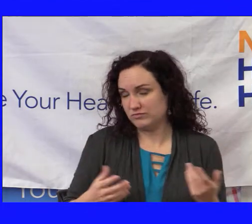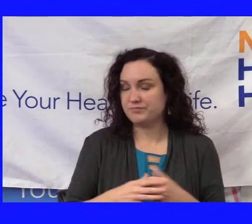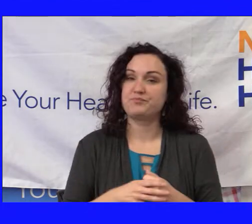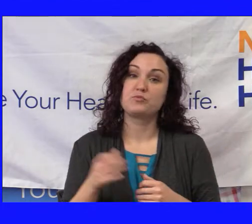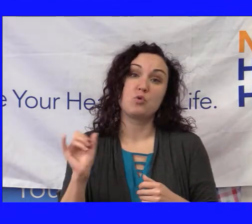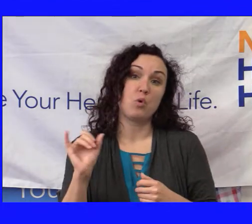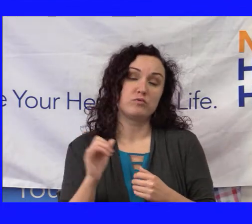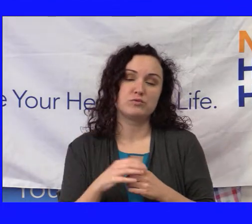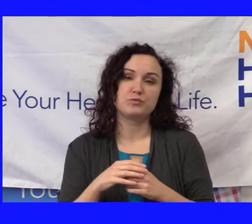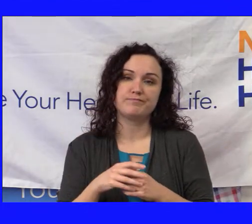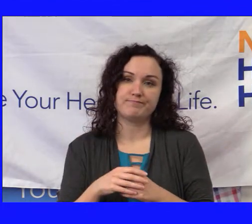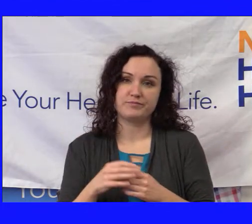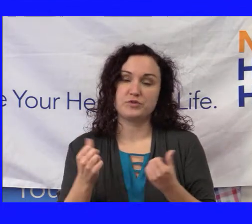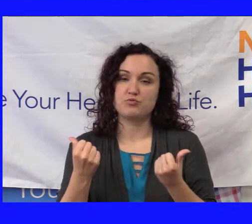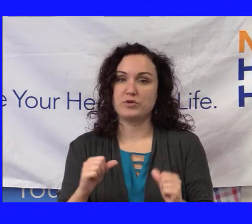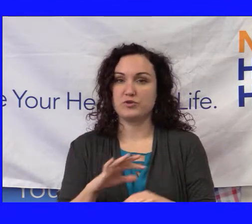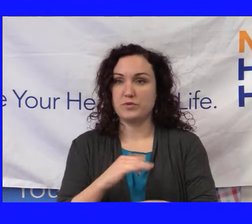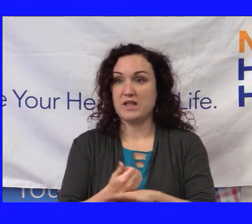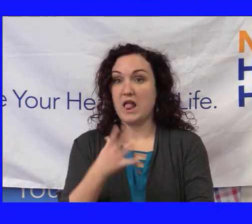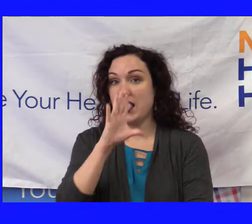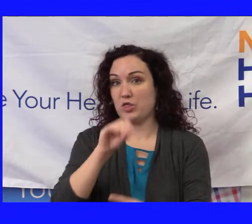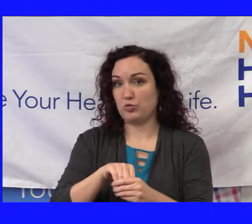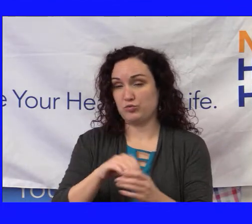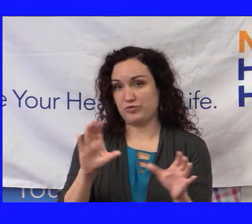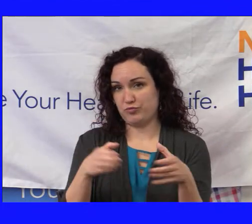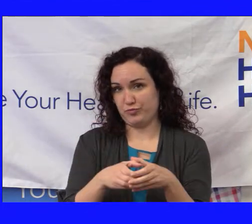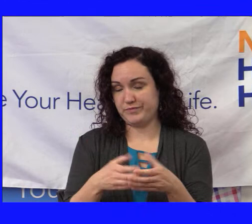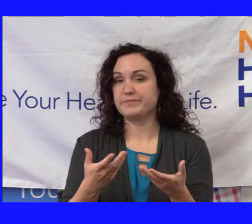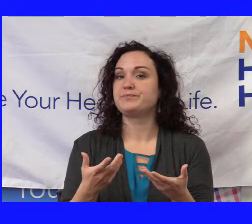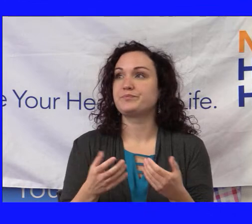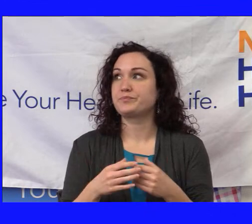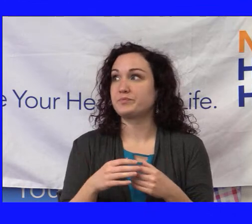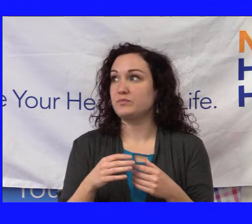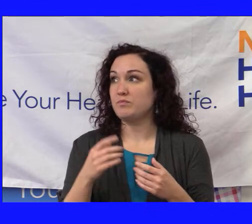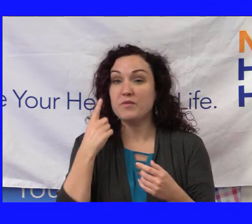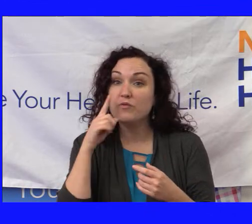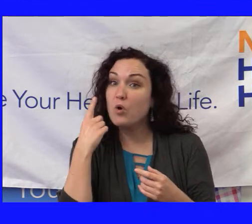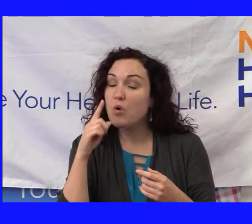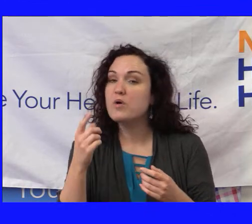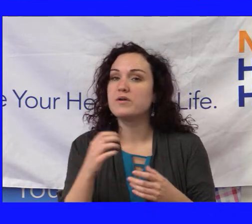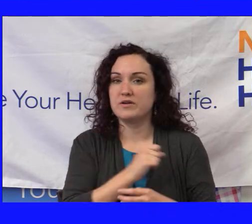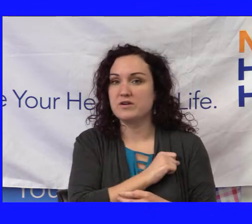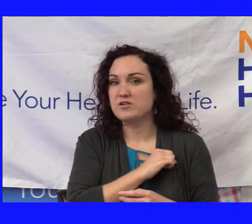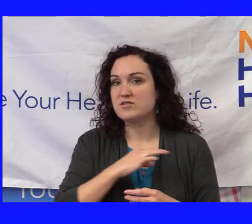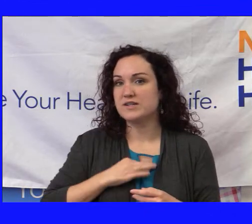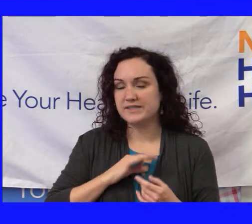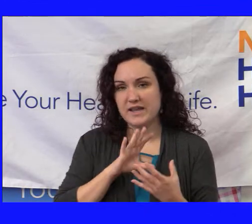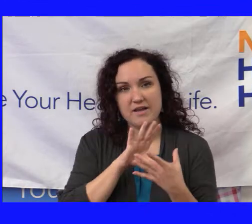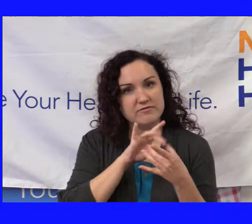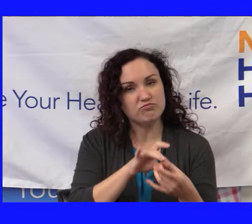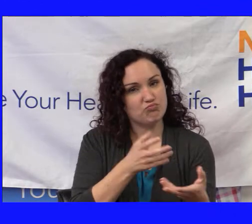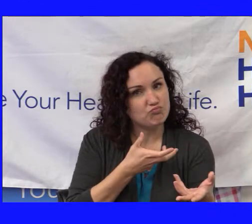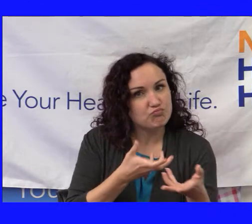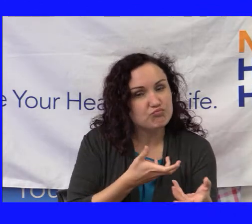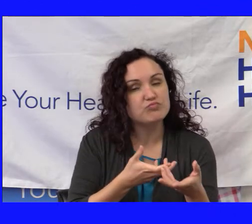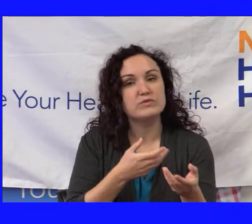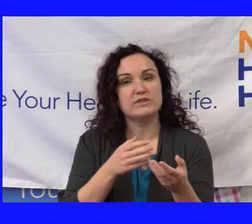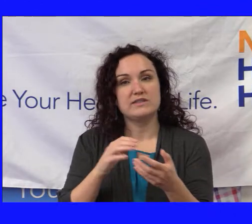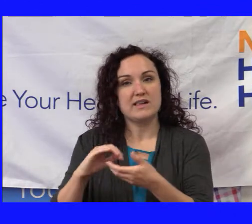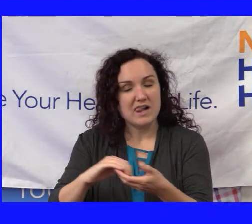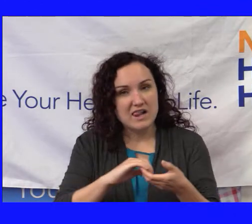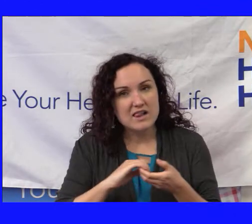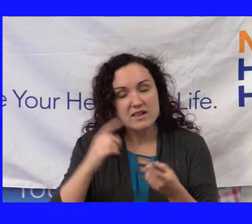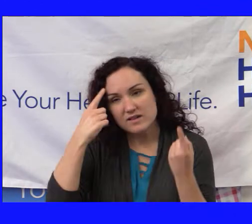be establishing inclusion groups that will allow staff to connect, collaborate, and support growth